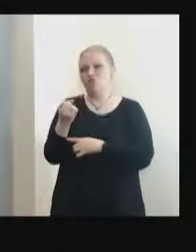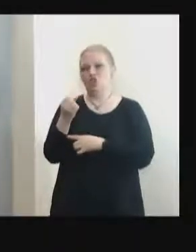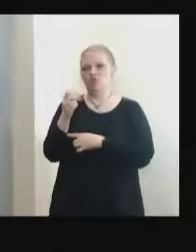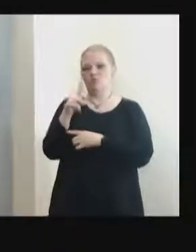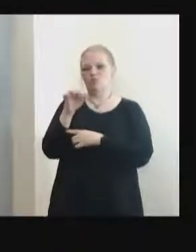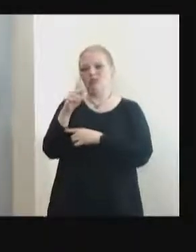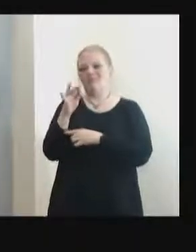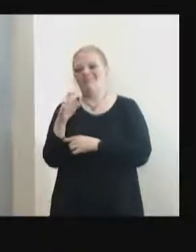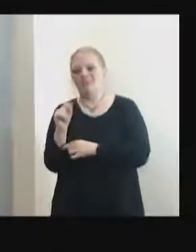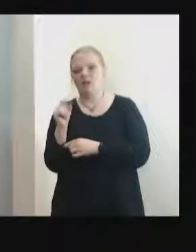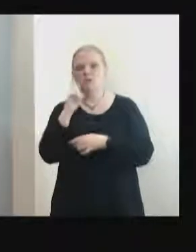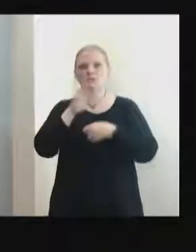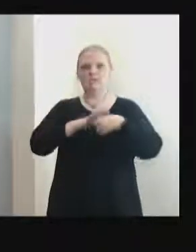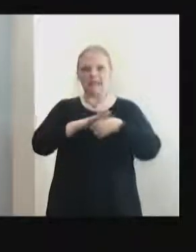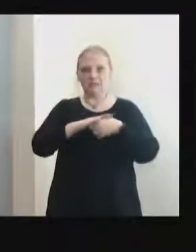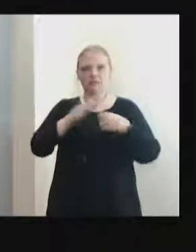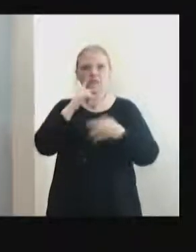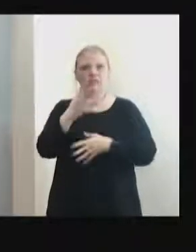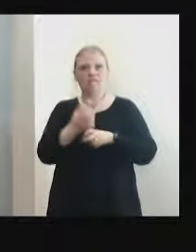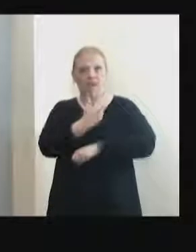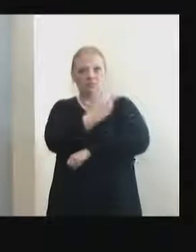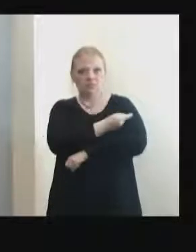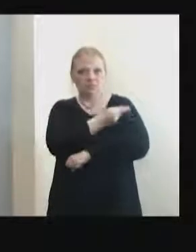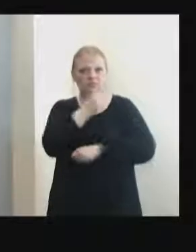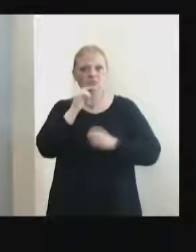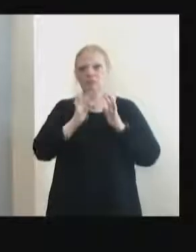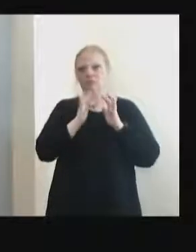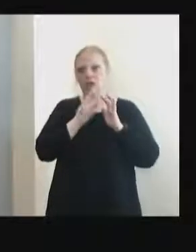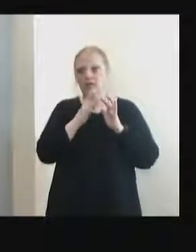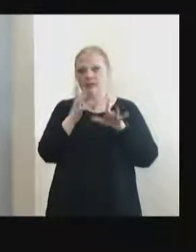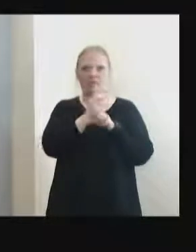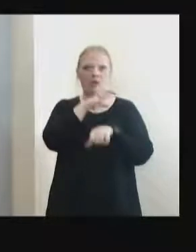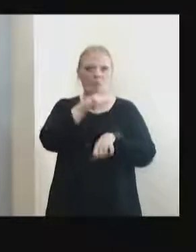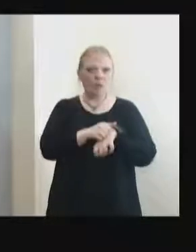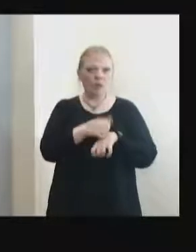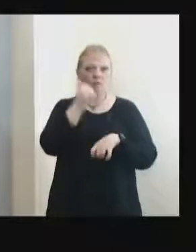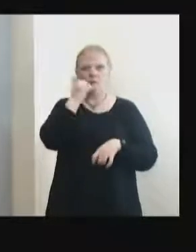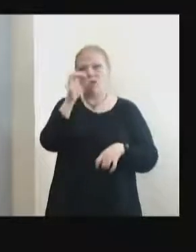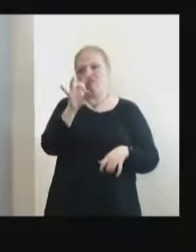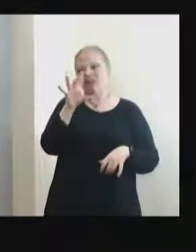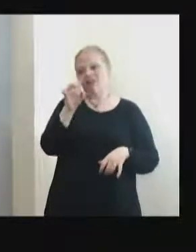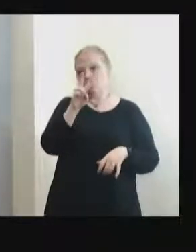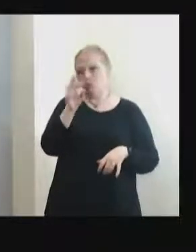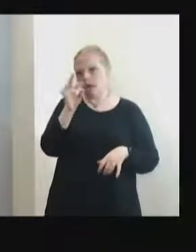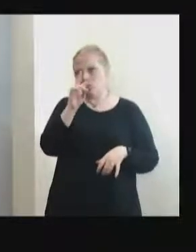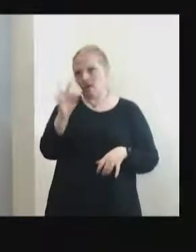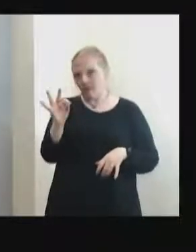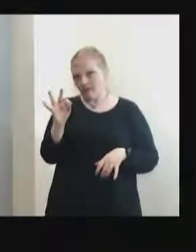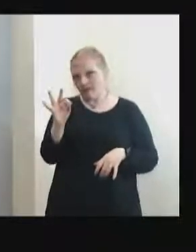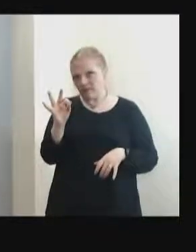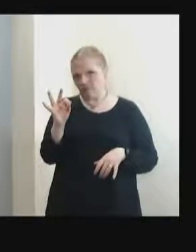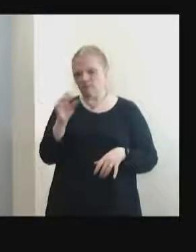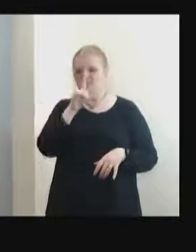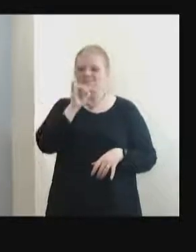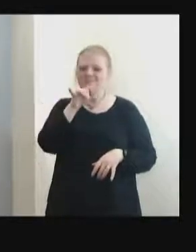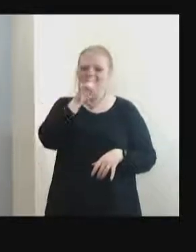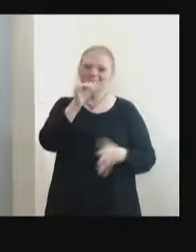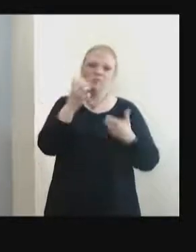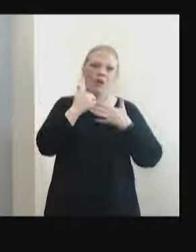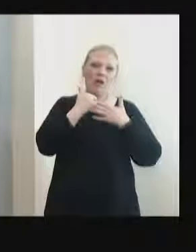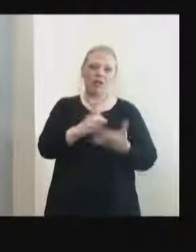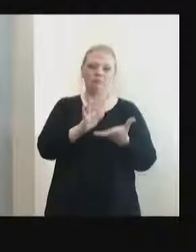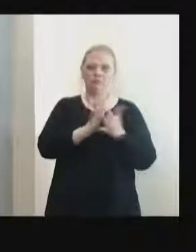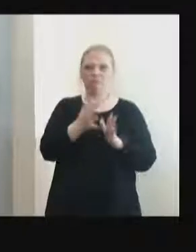site and to get vaccinated. You can, again, go online, make an appointment, call 858-2929. We really want to help you